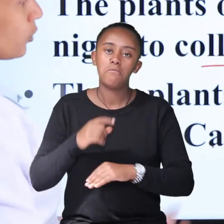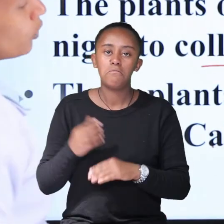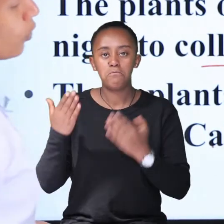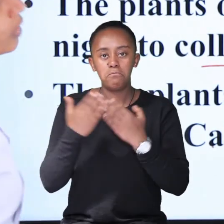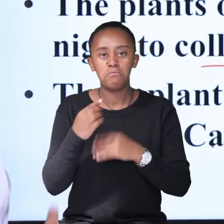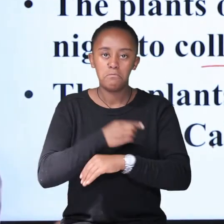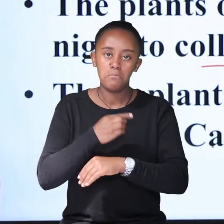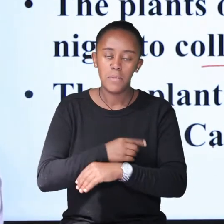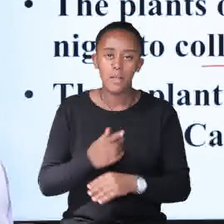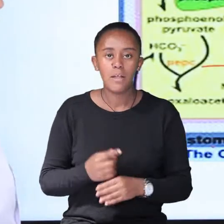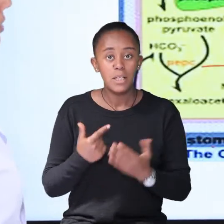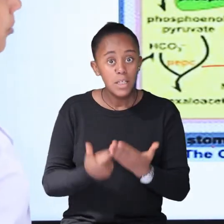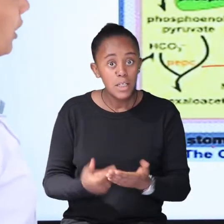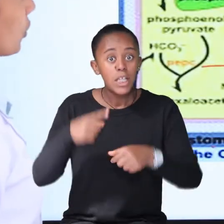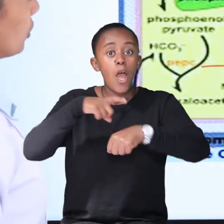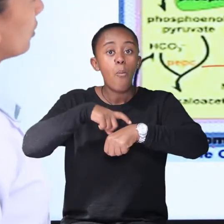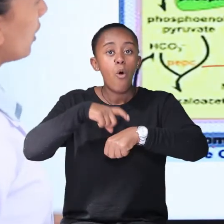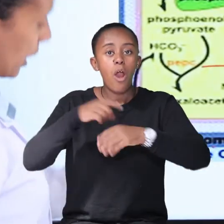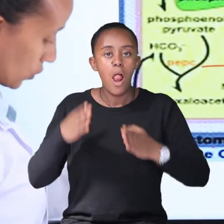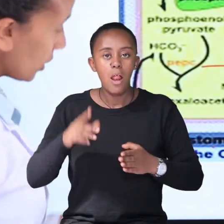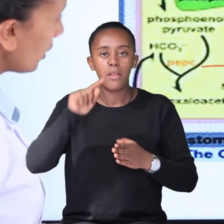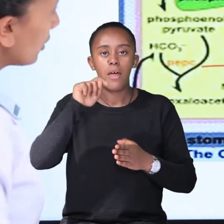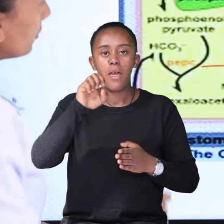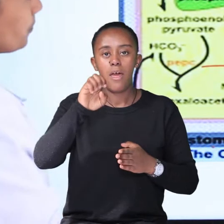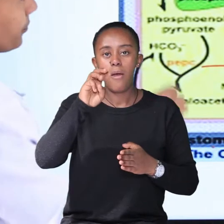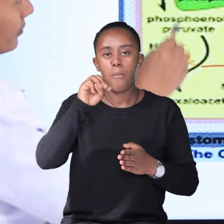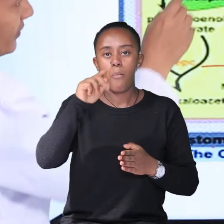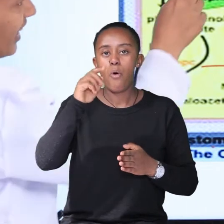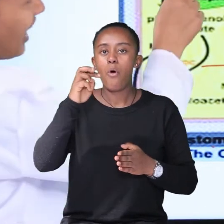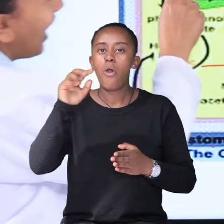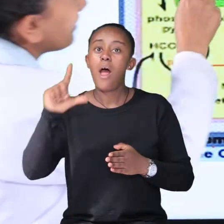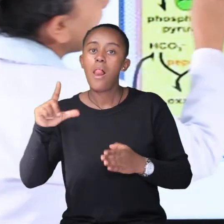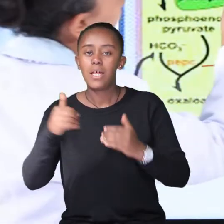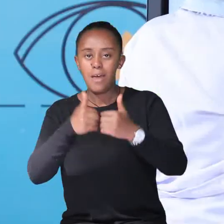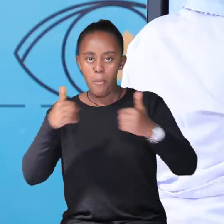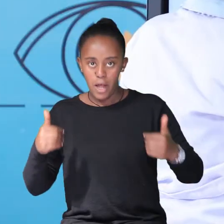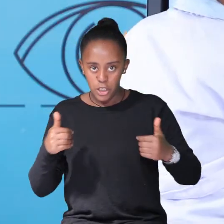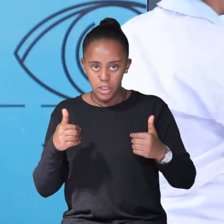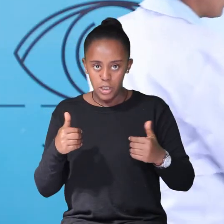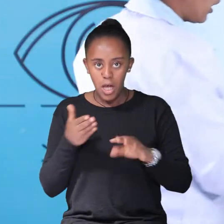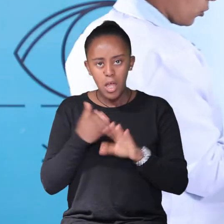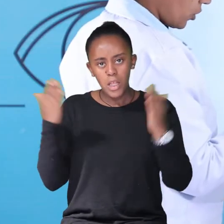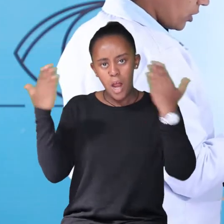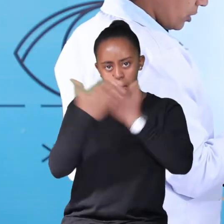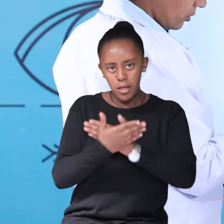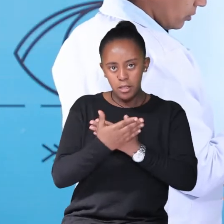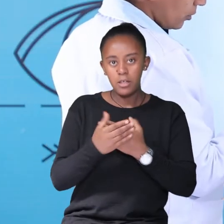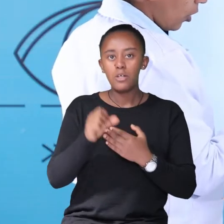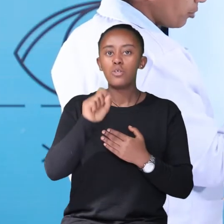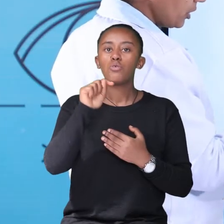That's what we call temporal separation. As you see here, at night, stomata are